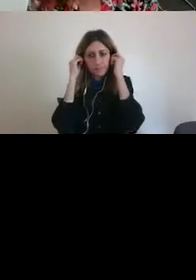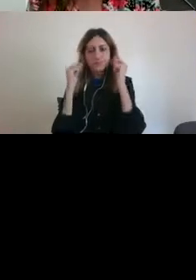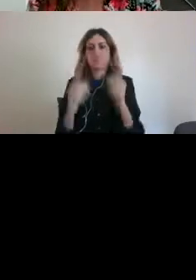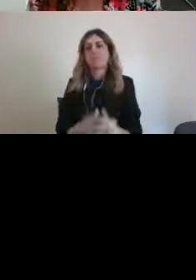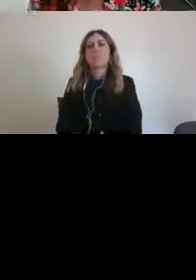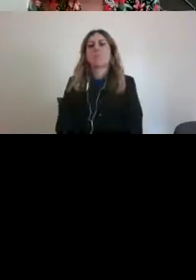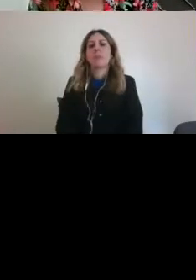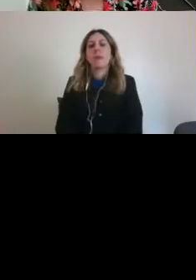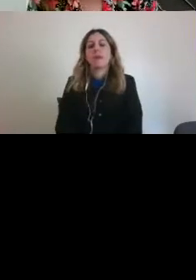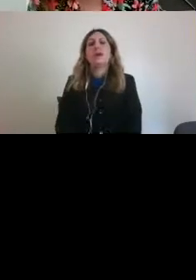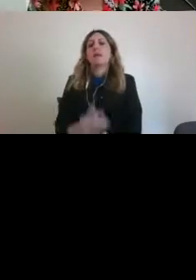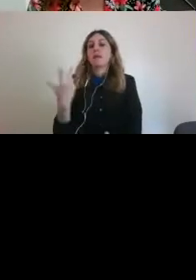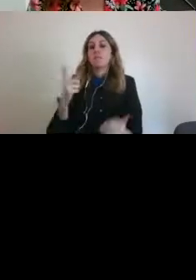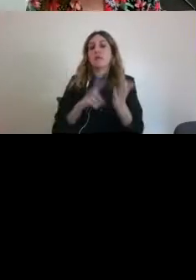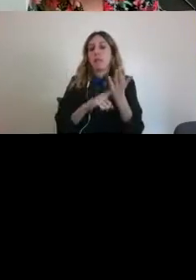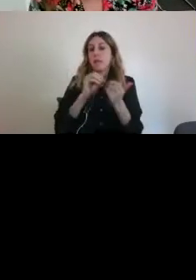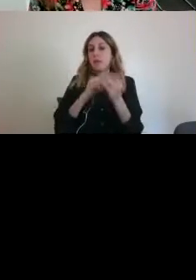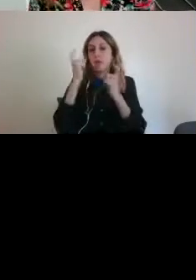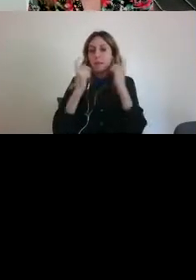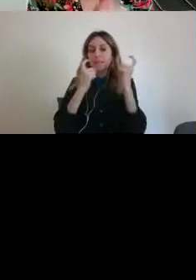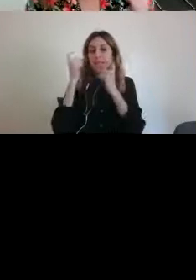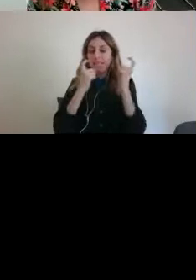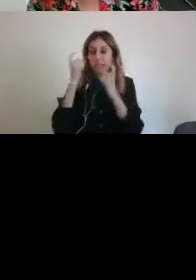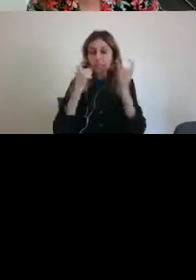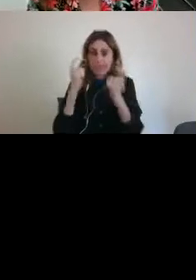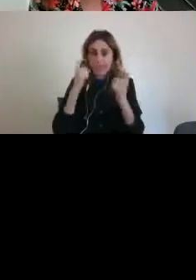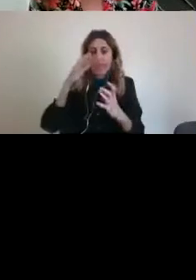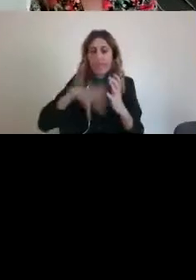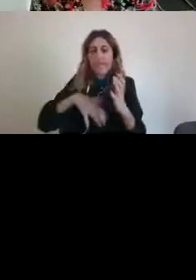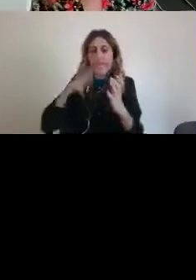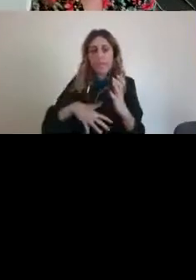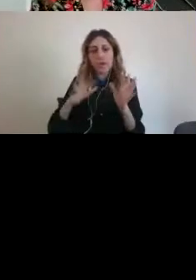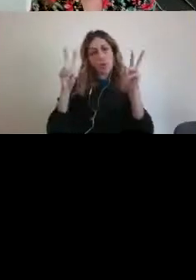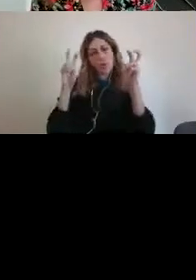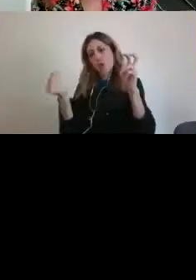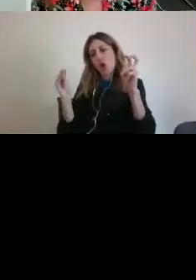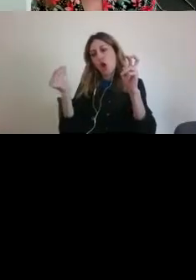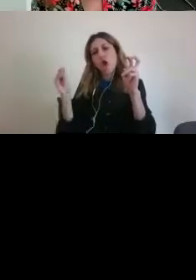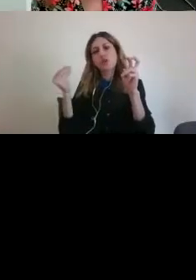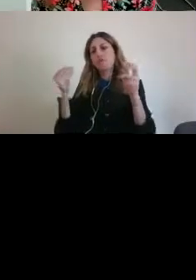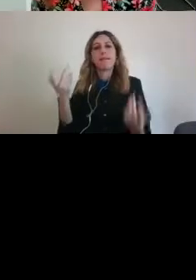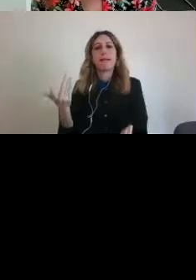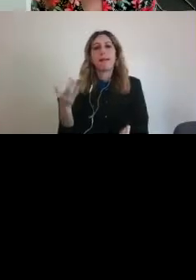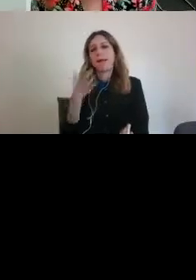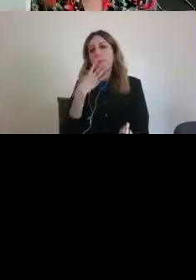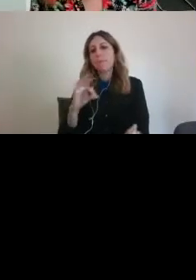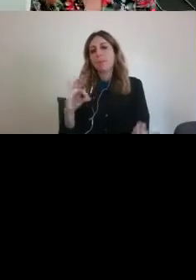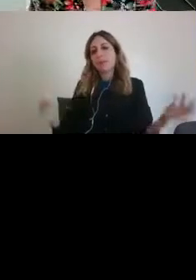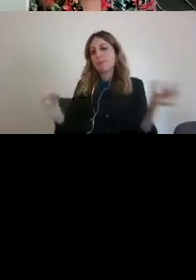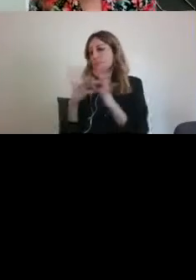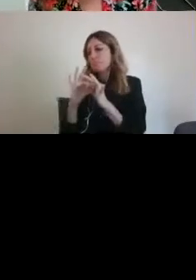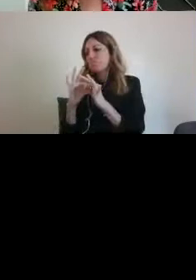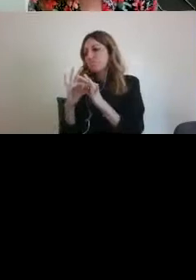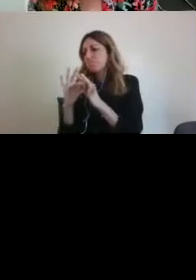You should also look at orphaned content. Orphaned content is content that doesn't get any links from other posts or pages on the website.